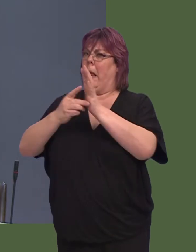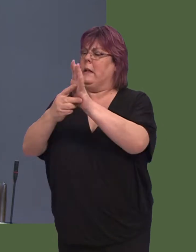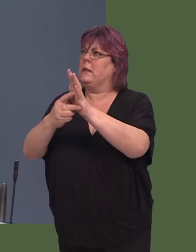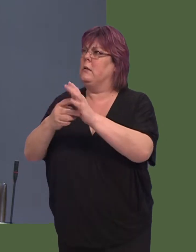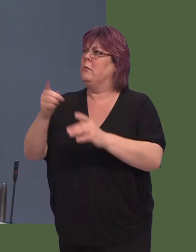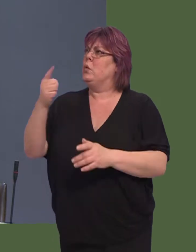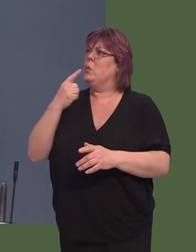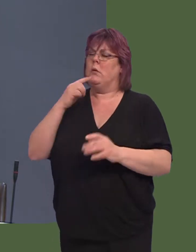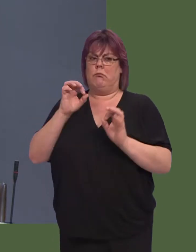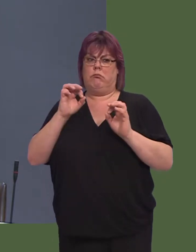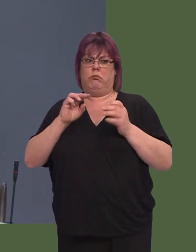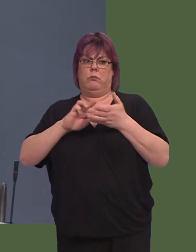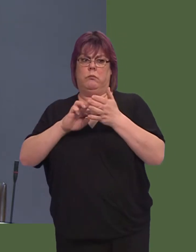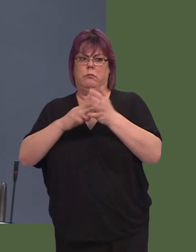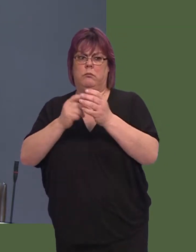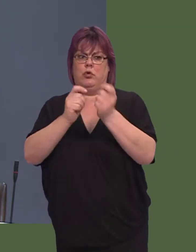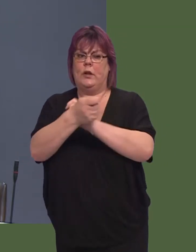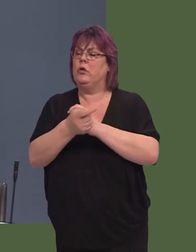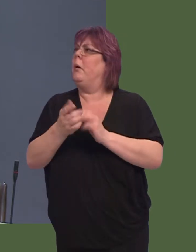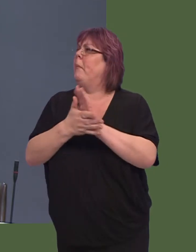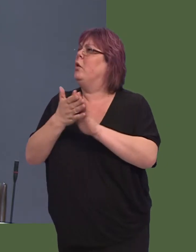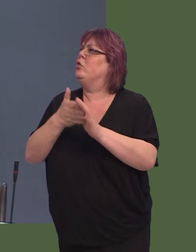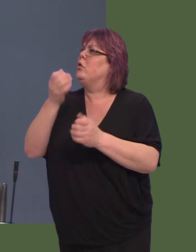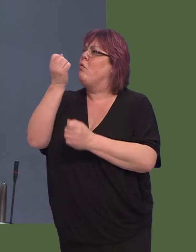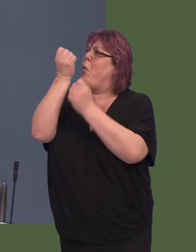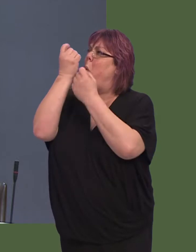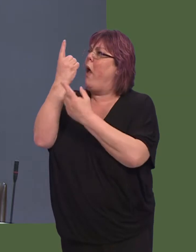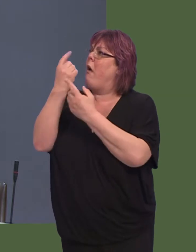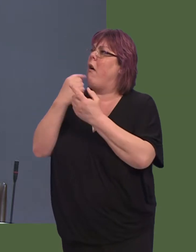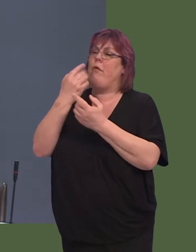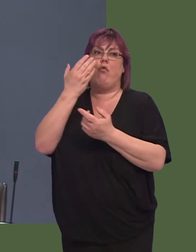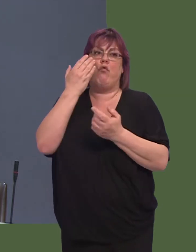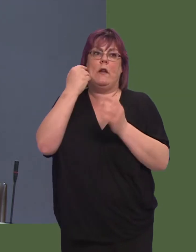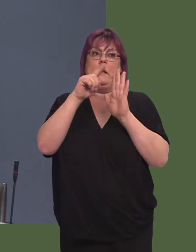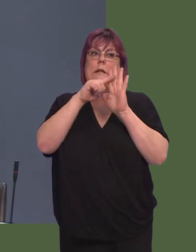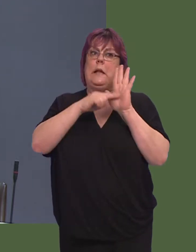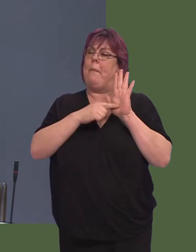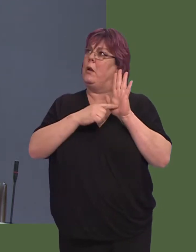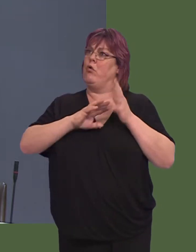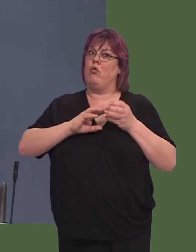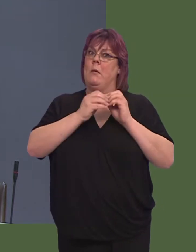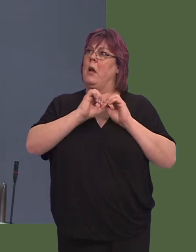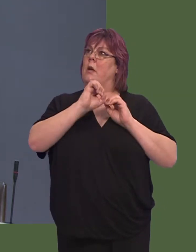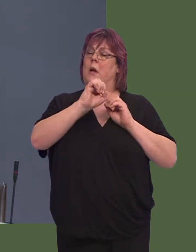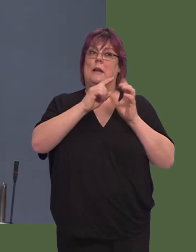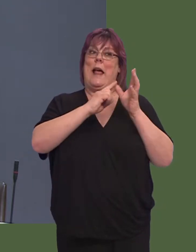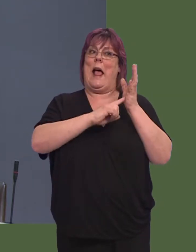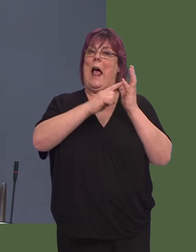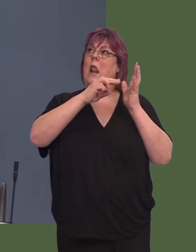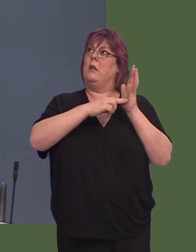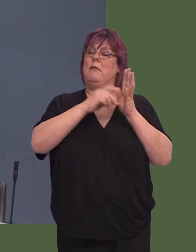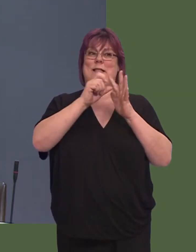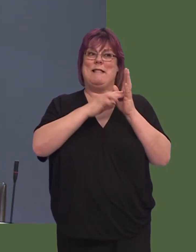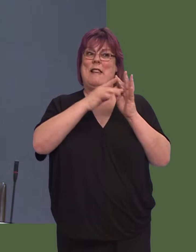way forward. This suggested to me that you weren't aware of the recent statements made by your Cabinet Secretary,